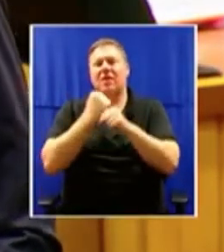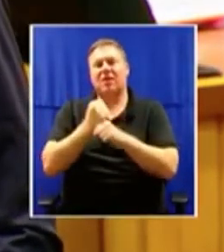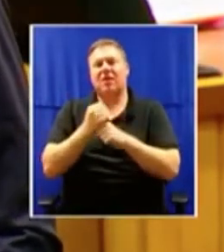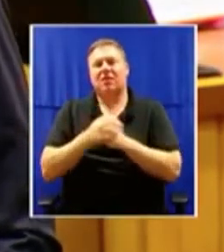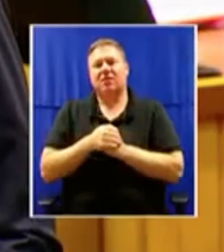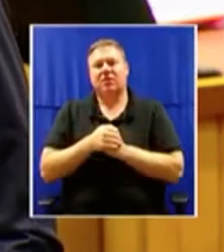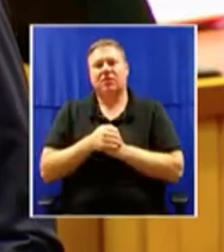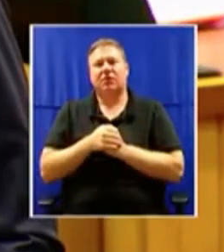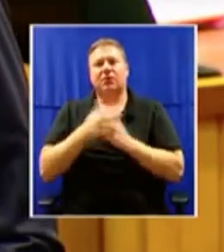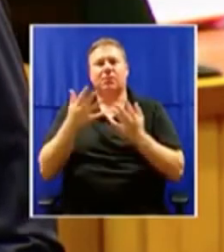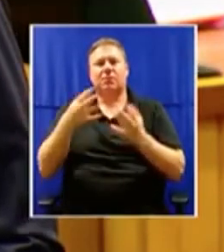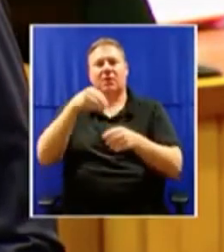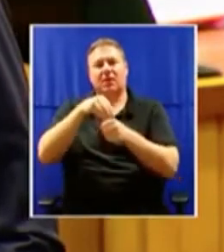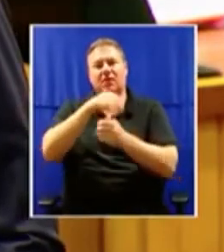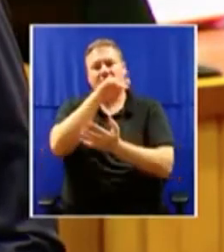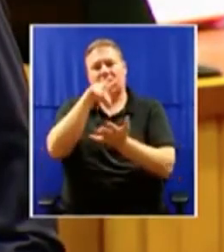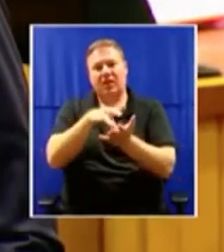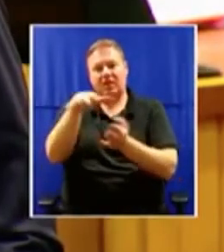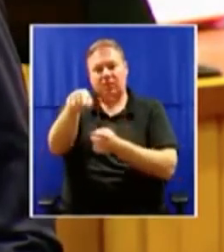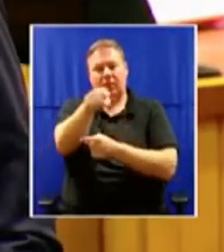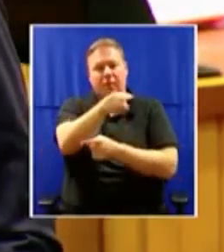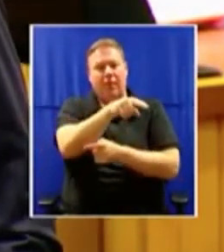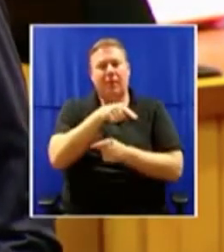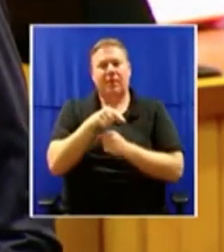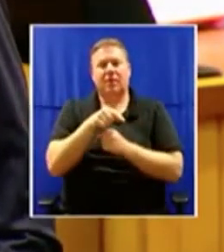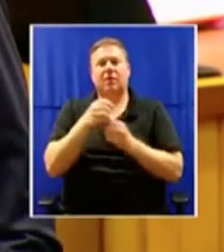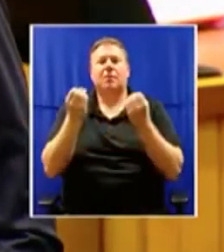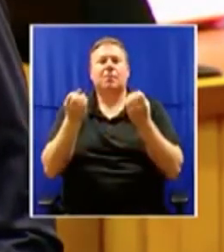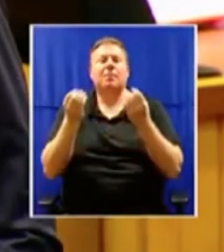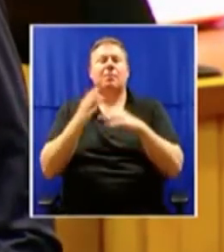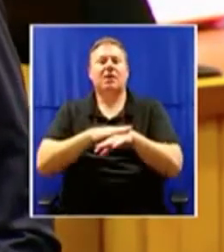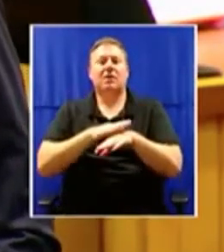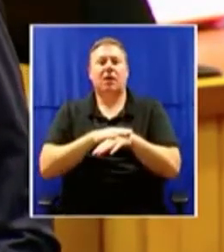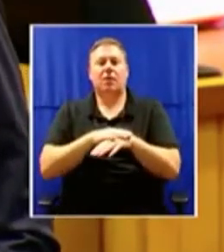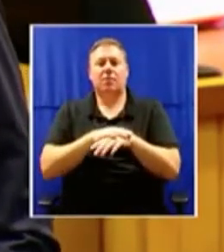our centers are the ones that in mostly instances